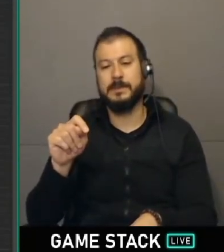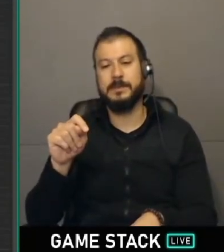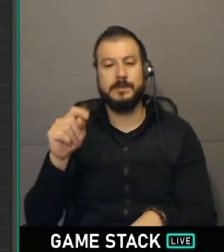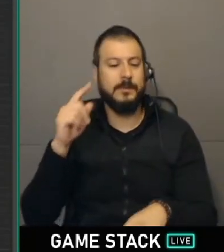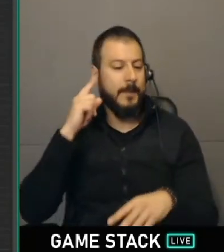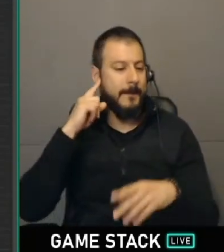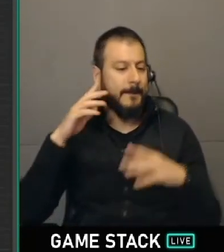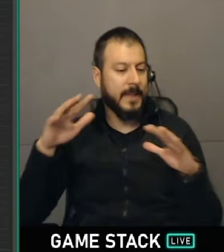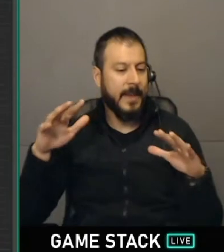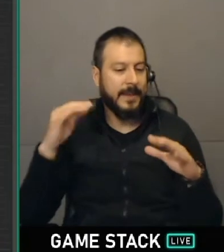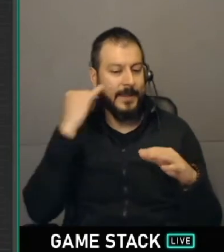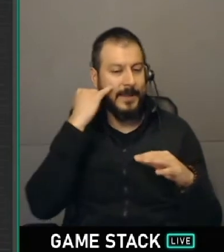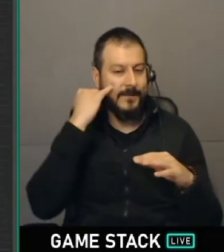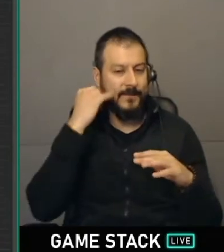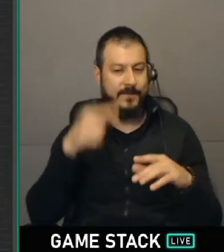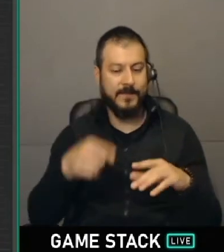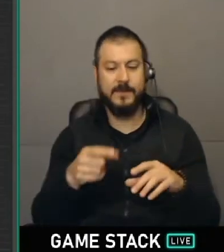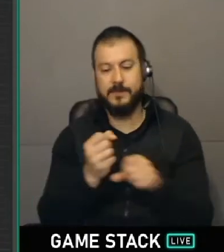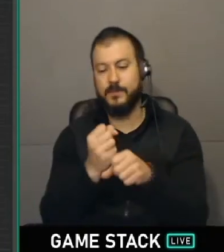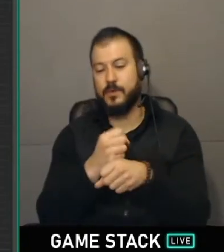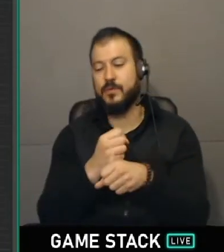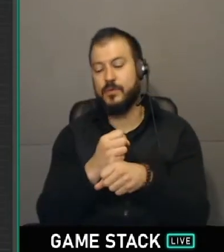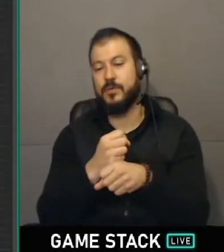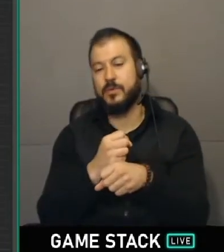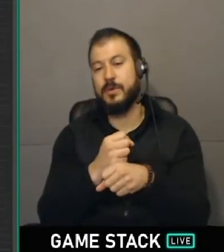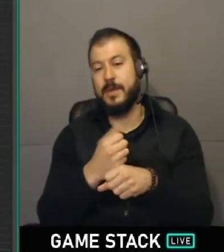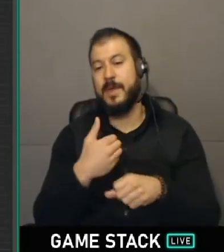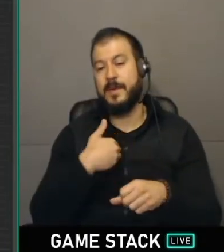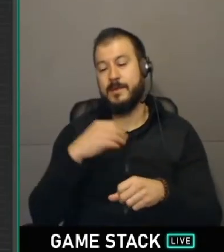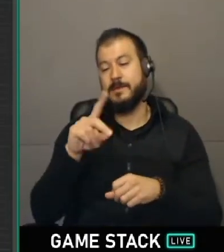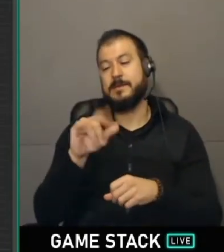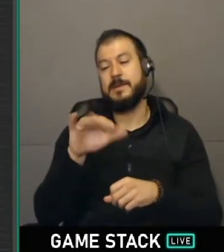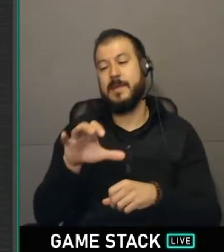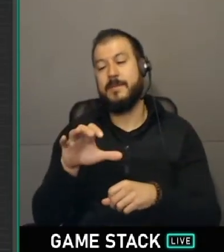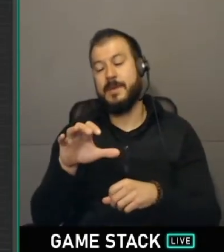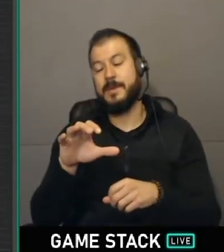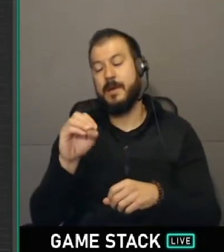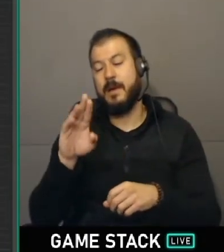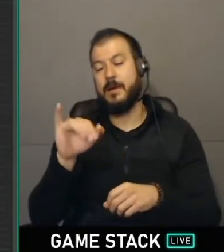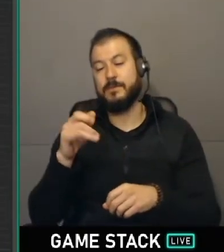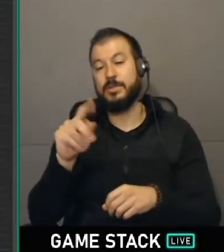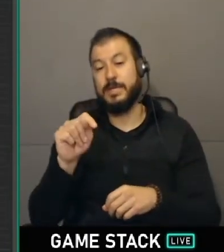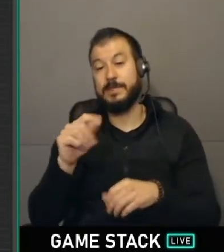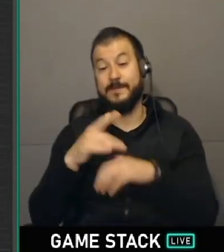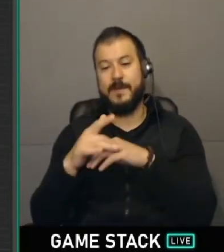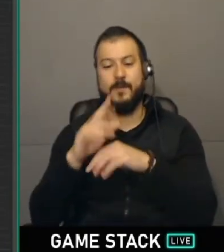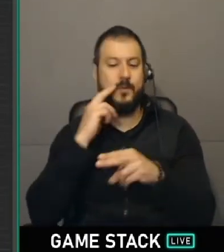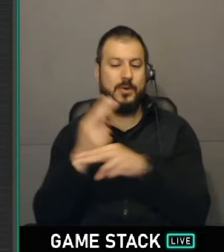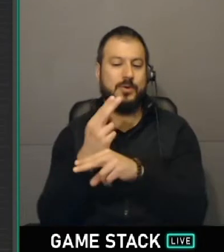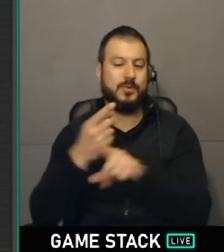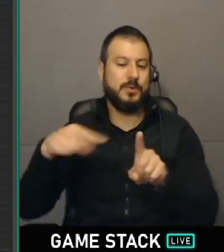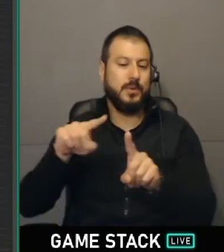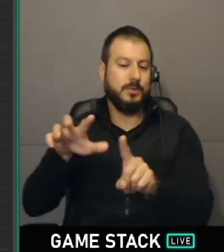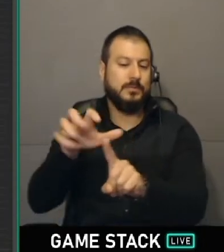if the renderer has dynamic objects available, it will use those objects. So